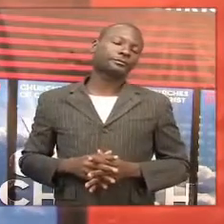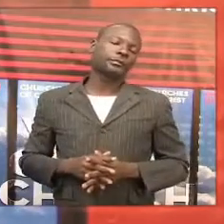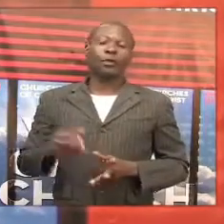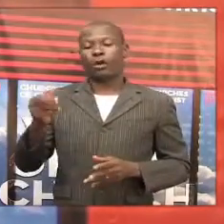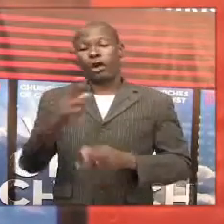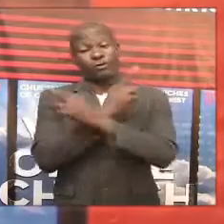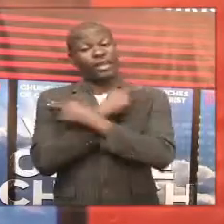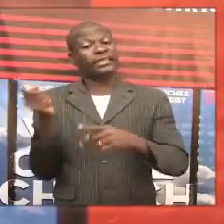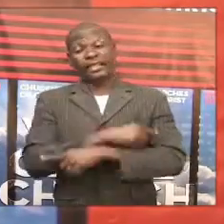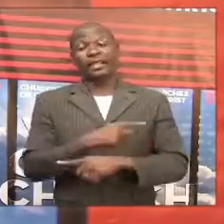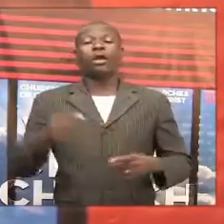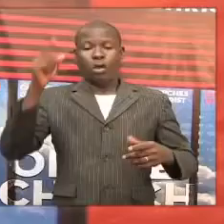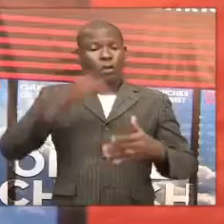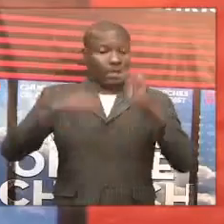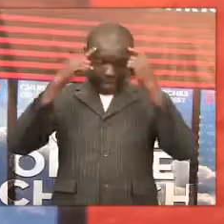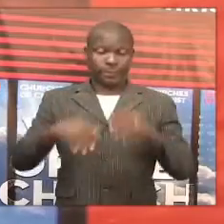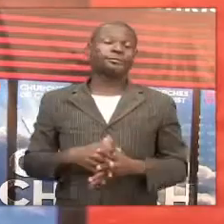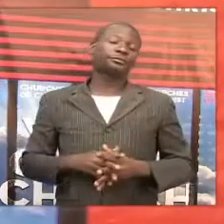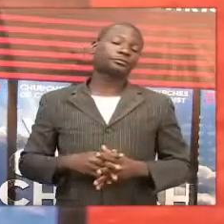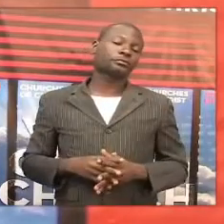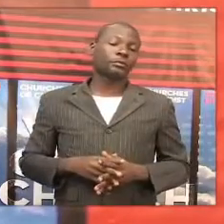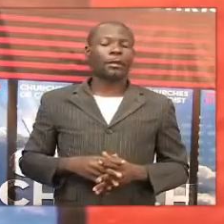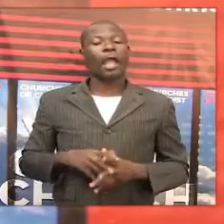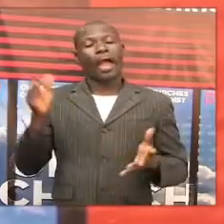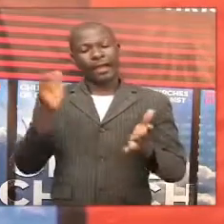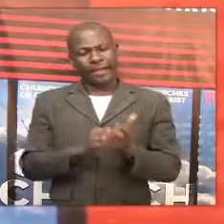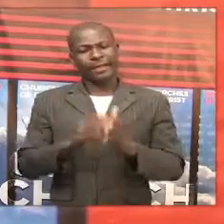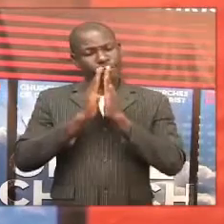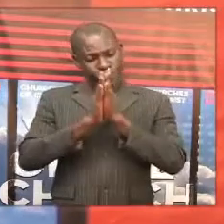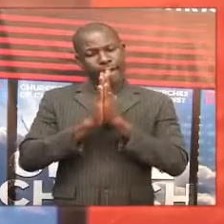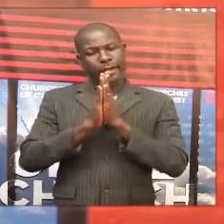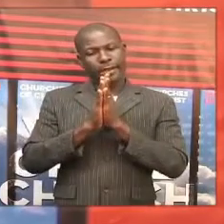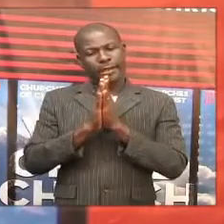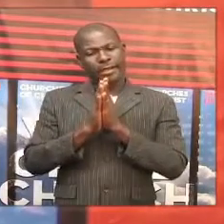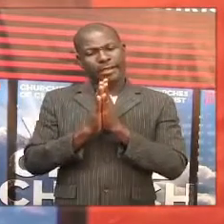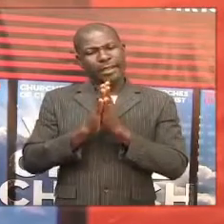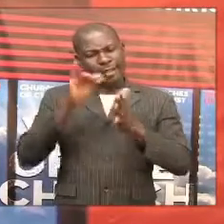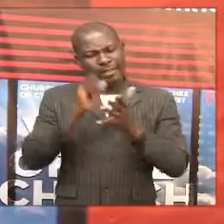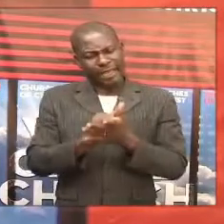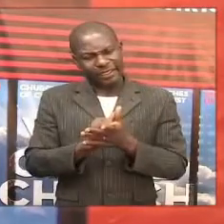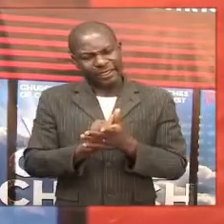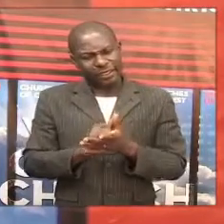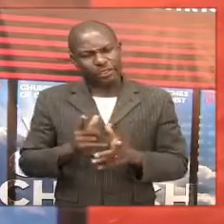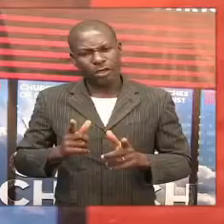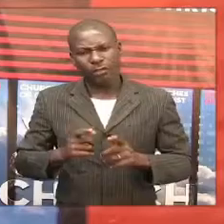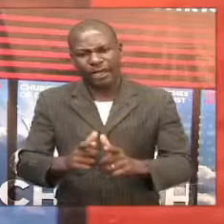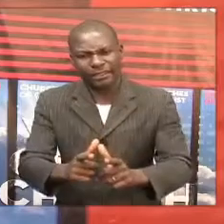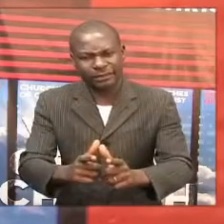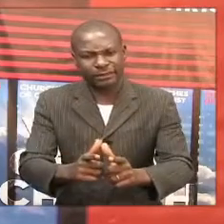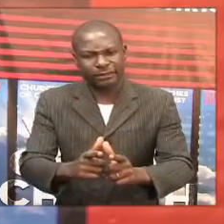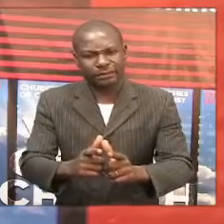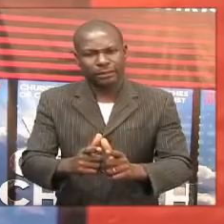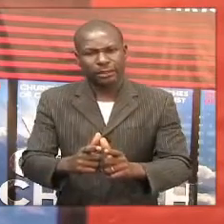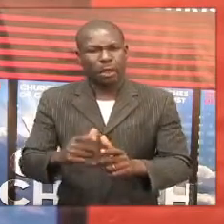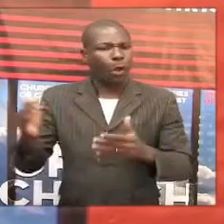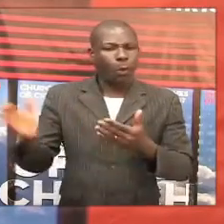Afedi echa tuwo ene se. Mumompa ye se mugane eno. Neche se whatever is going to happen on the